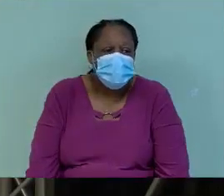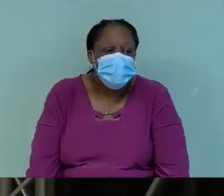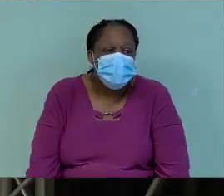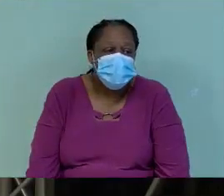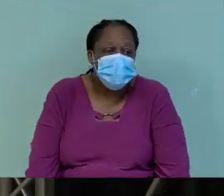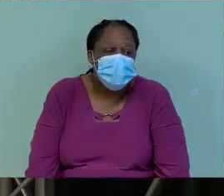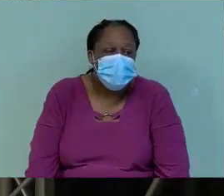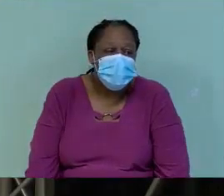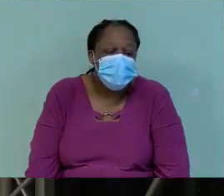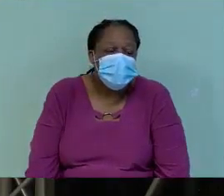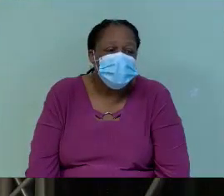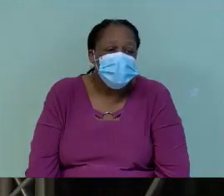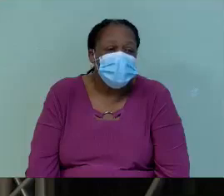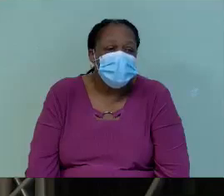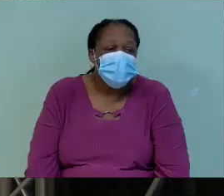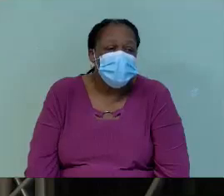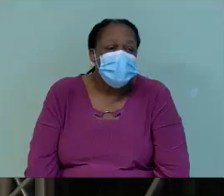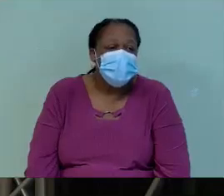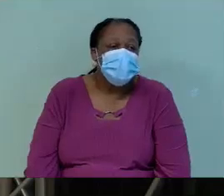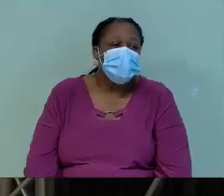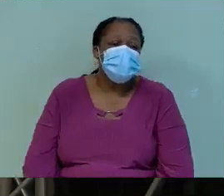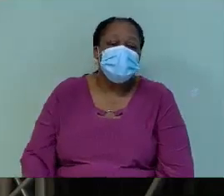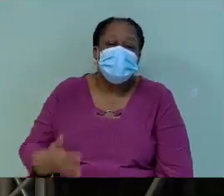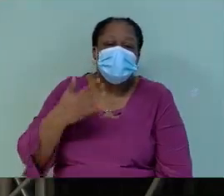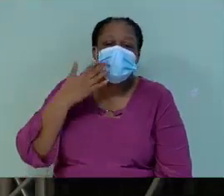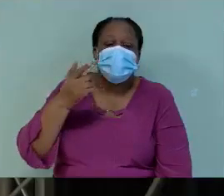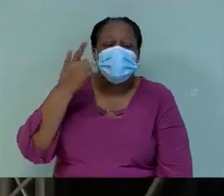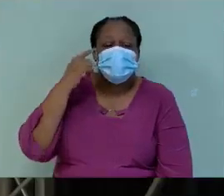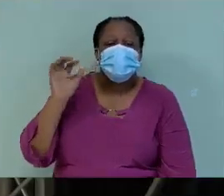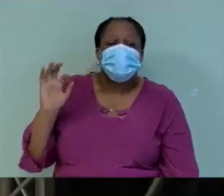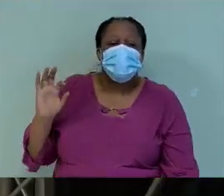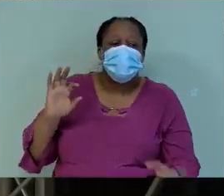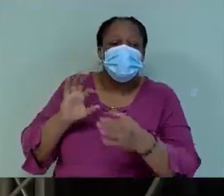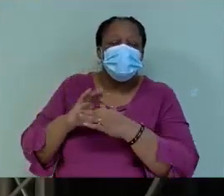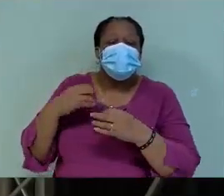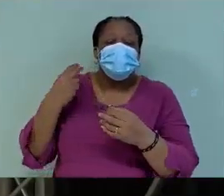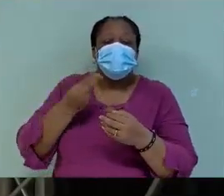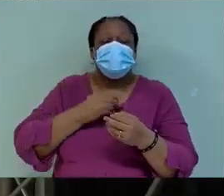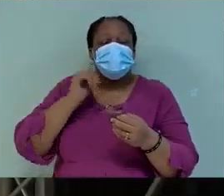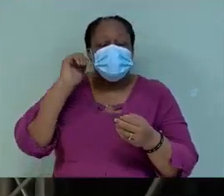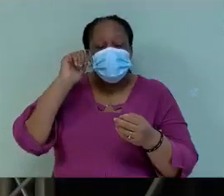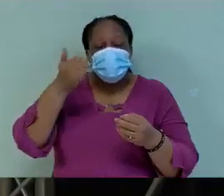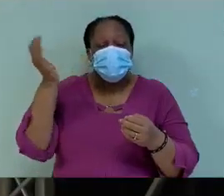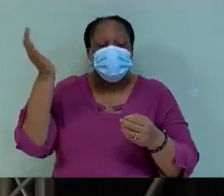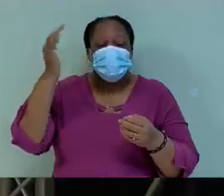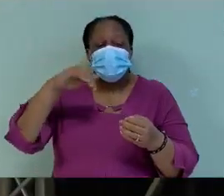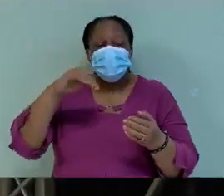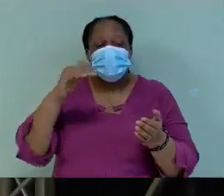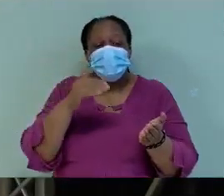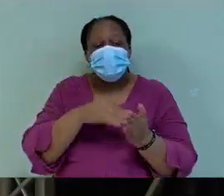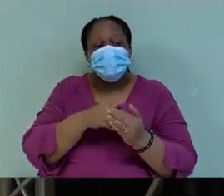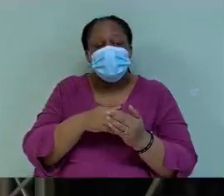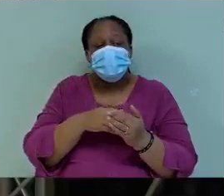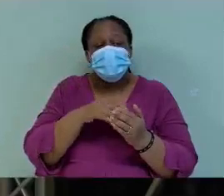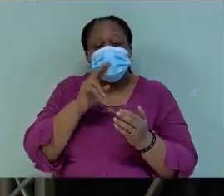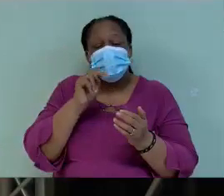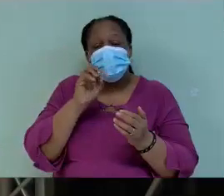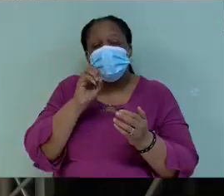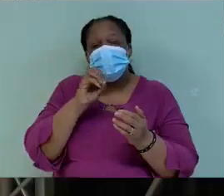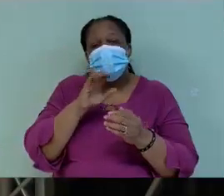We thank you very much for joining us today. And tomorrow we will be back for another